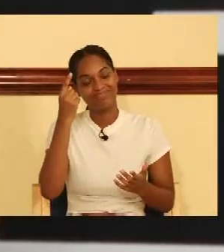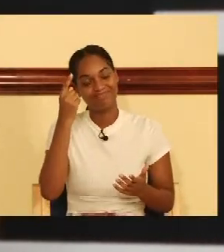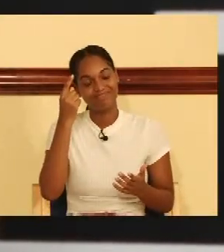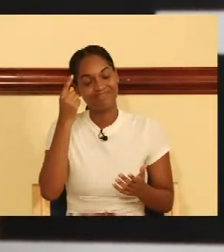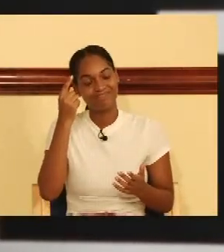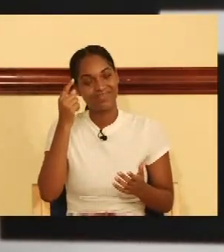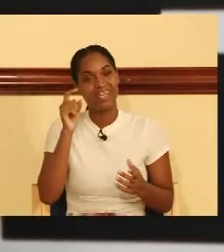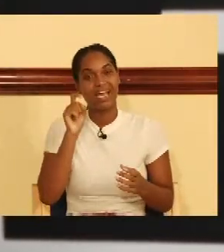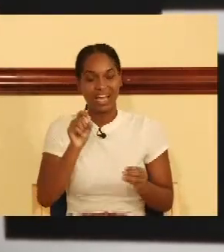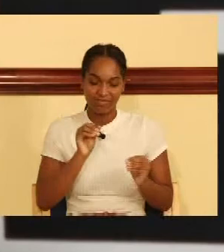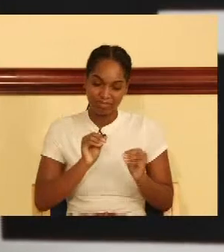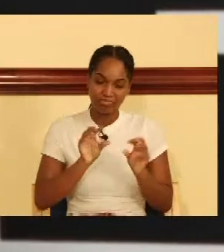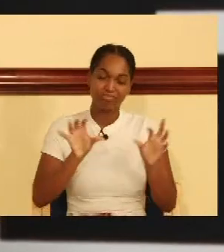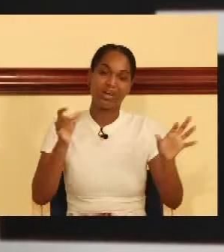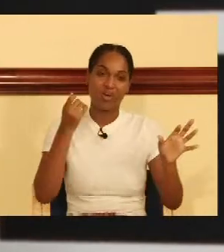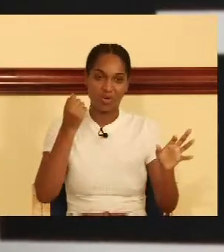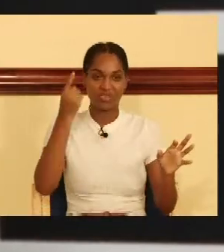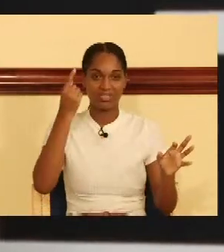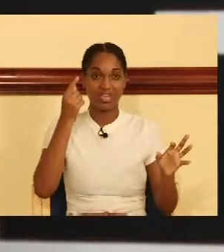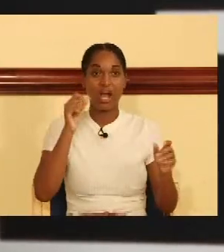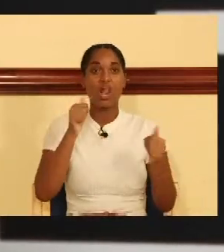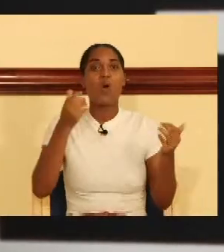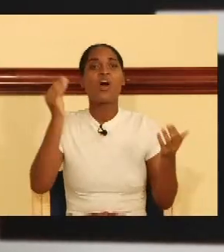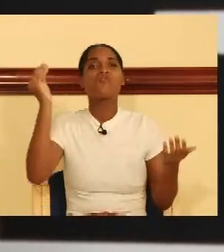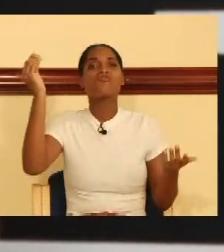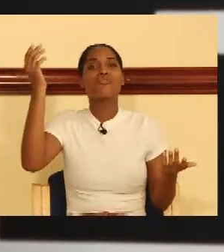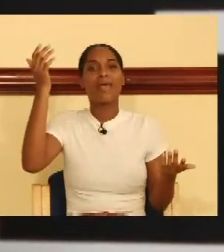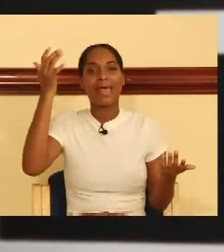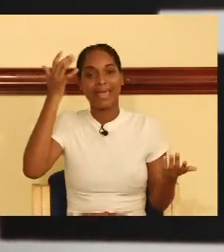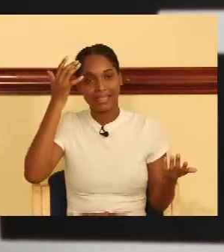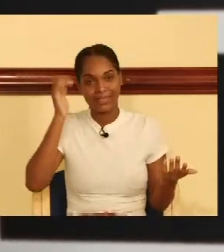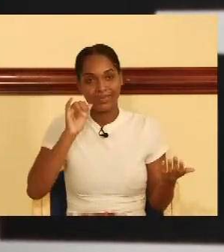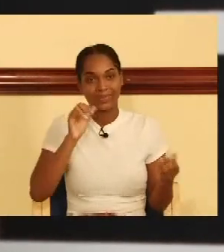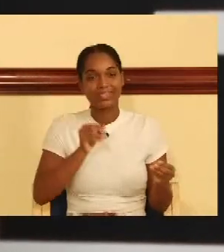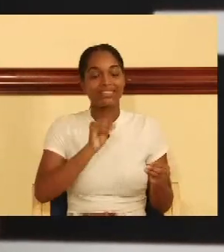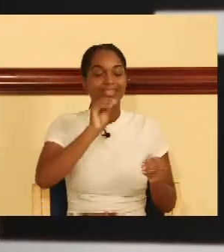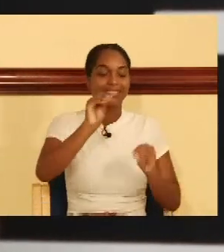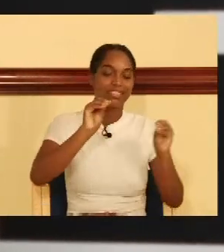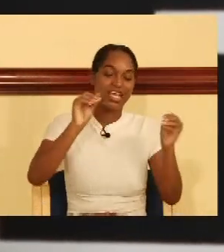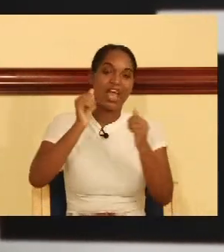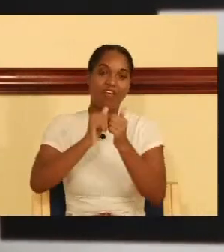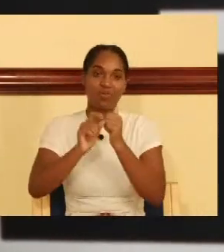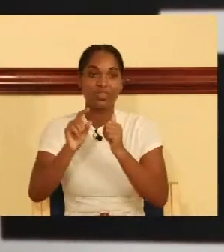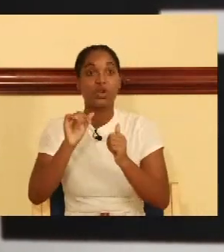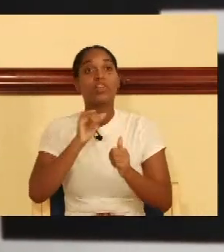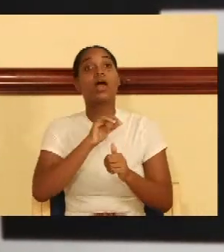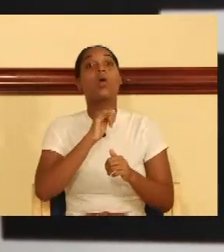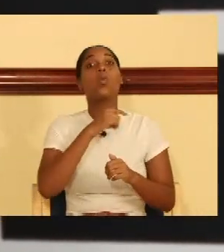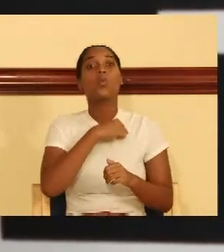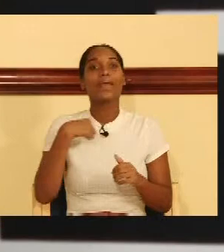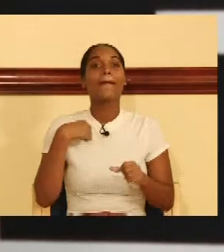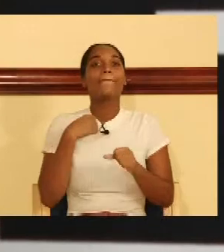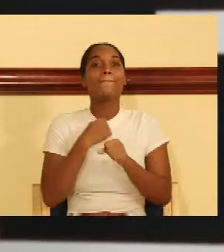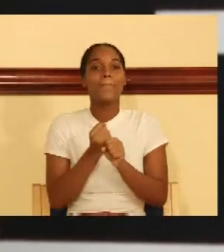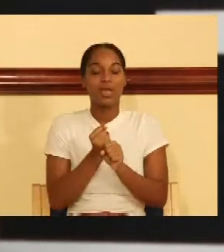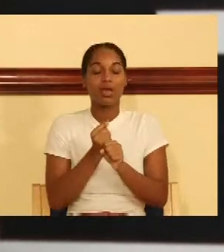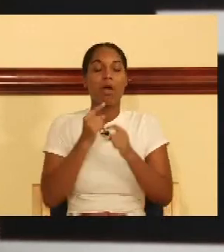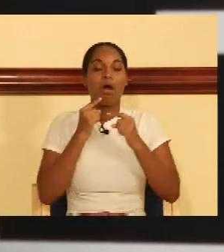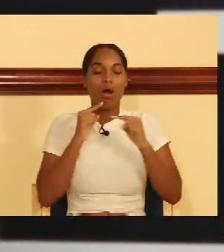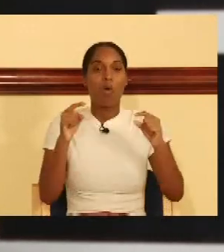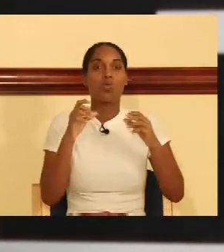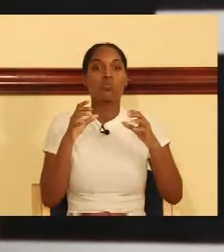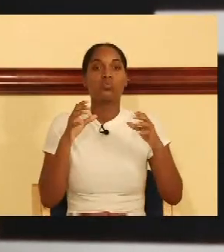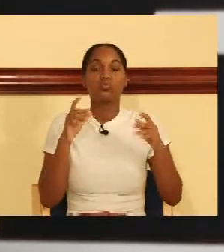know, shed around, and a lot of grace has to be given to everybody so that we make it out together